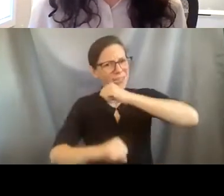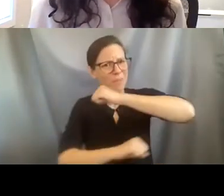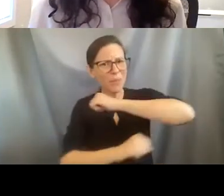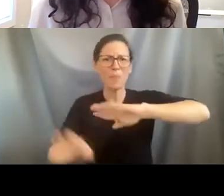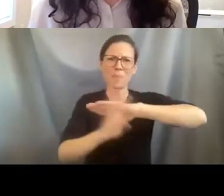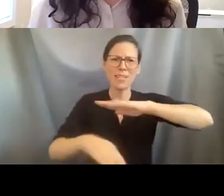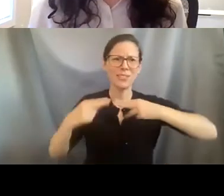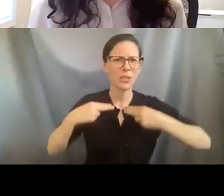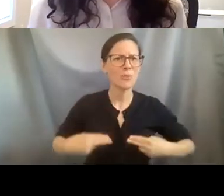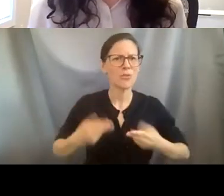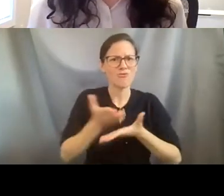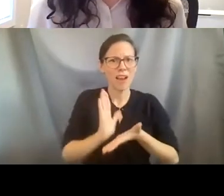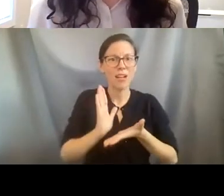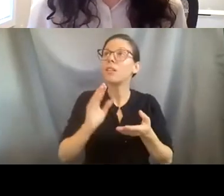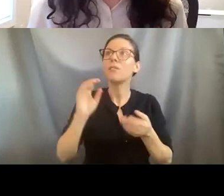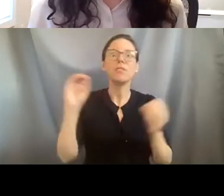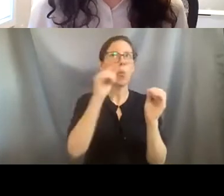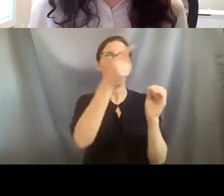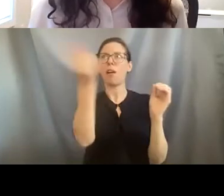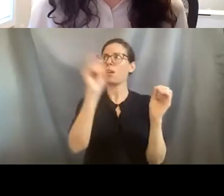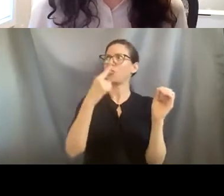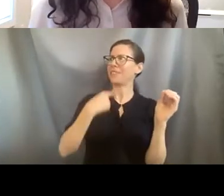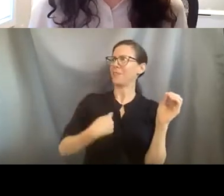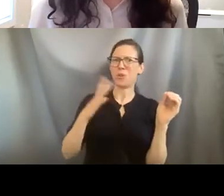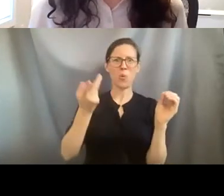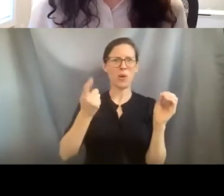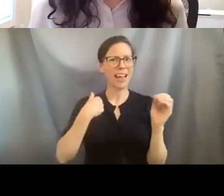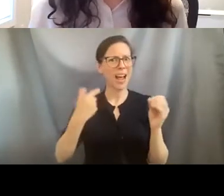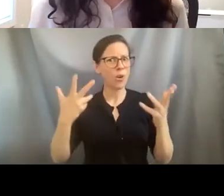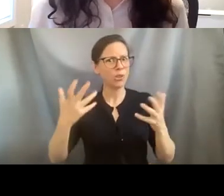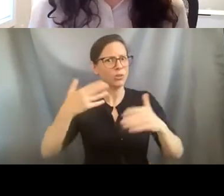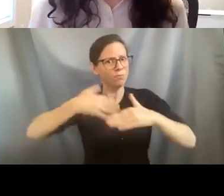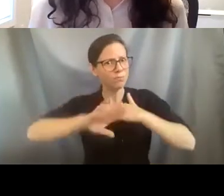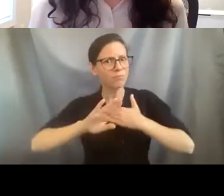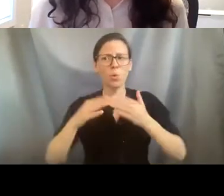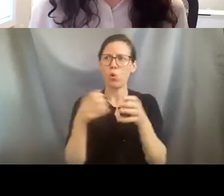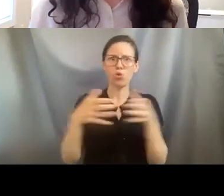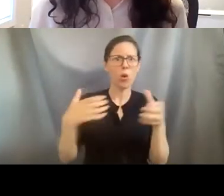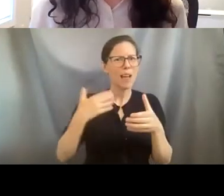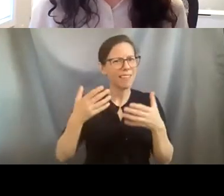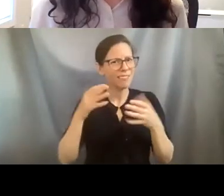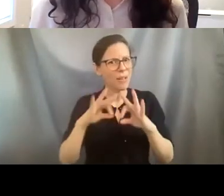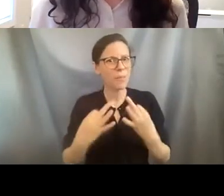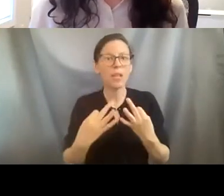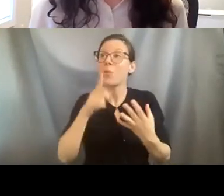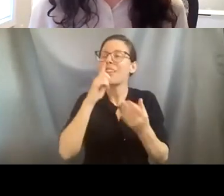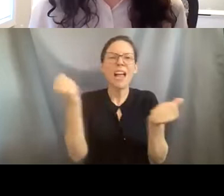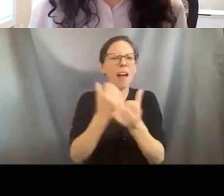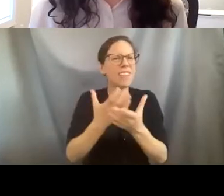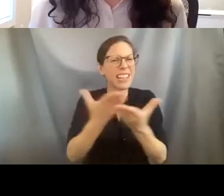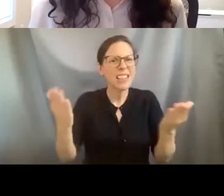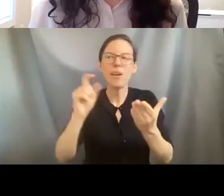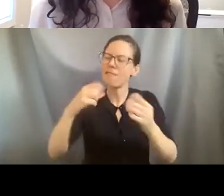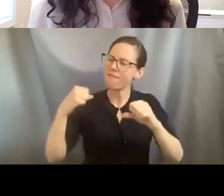we decide to start or grow our families. Everything is on the line, and we must fight like hell every day